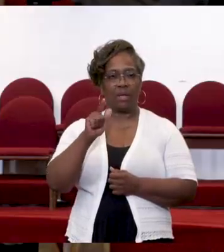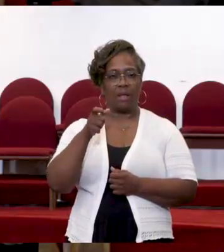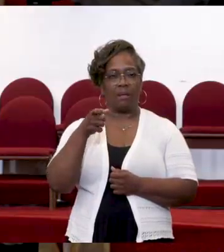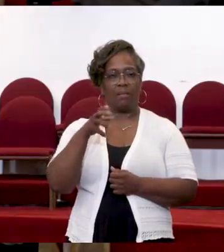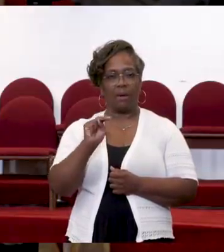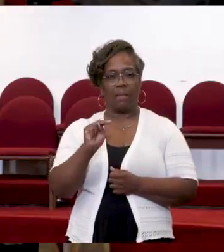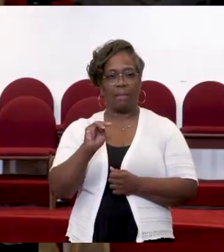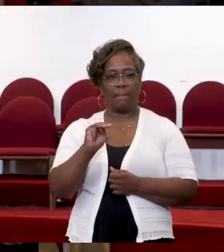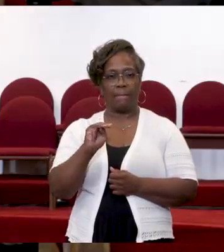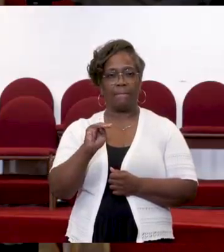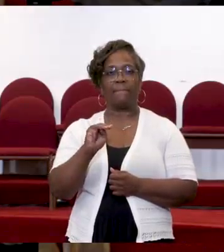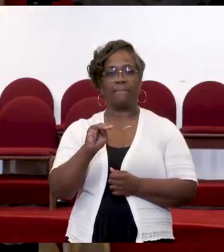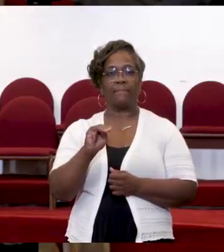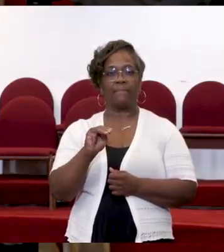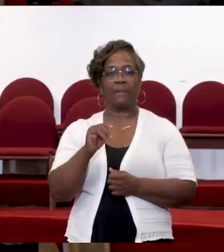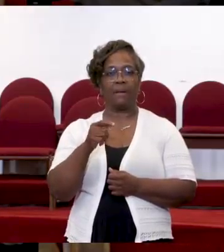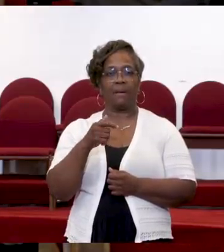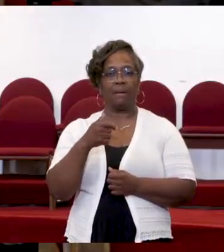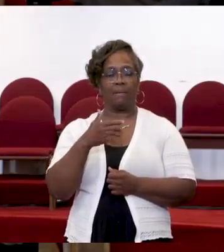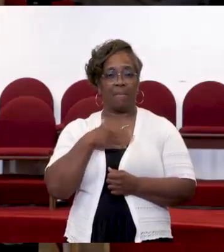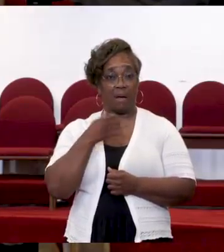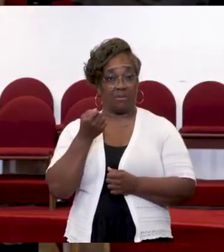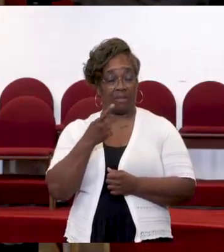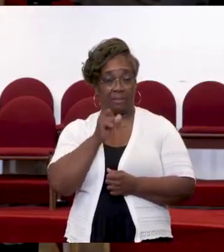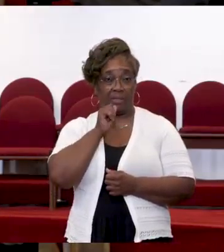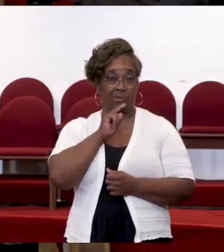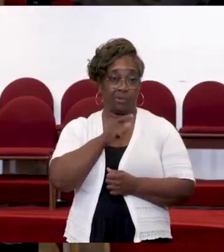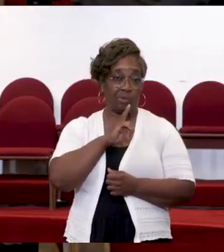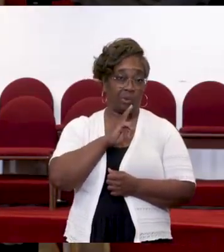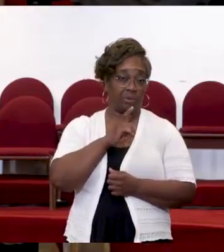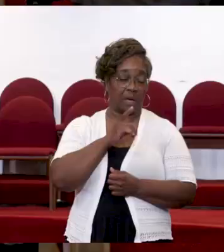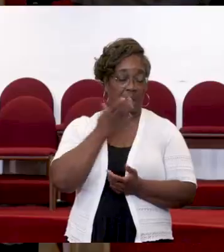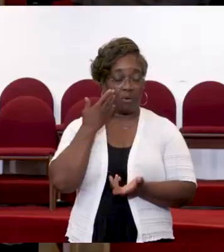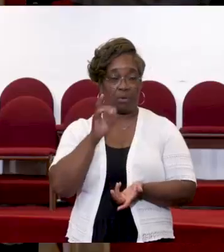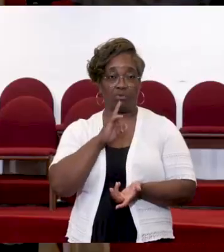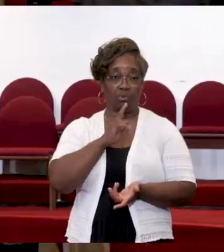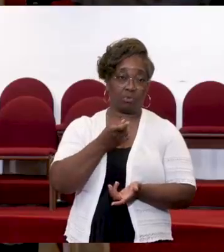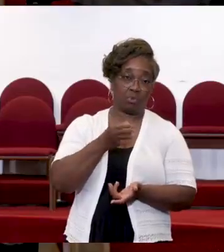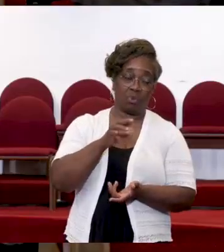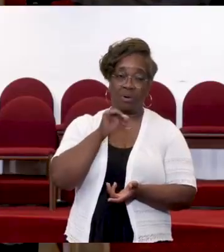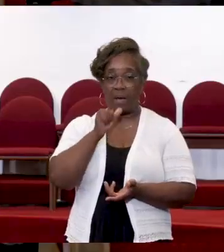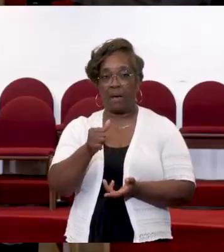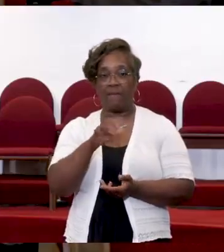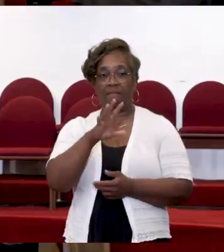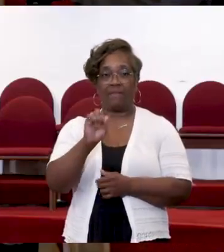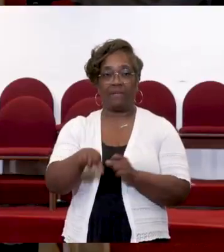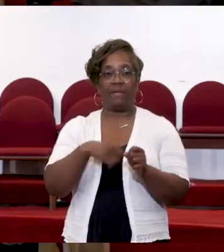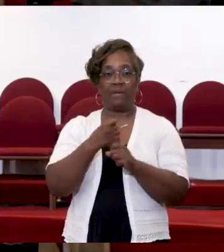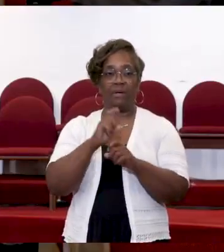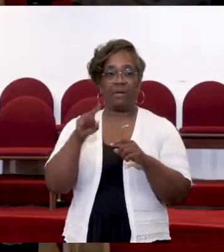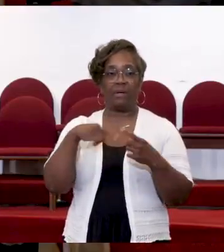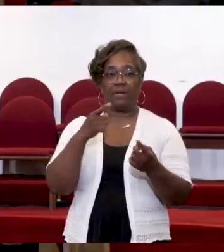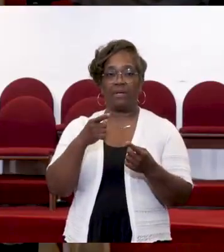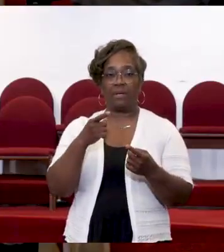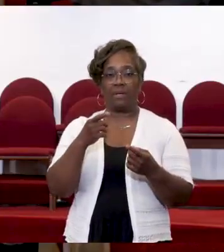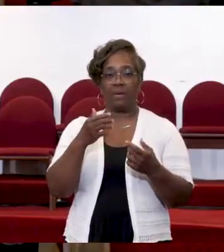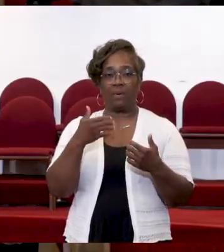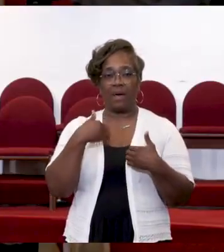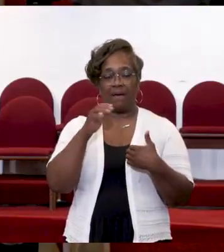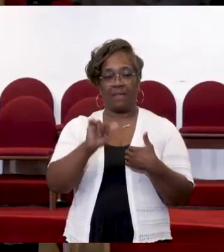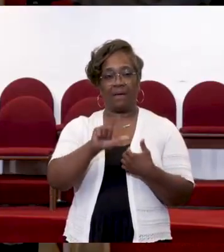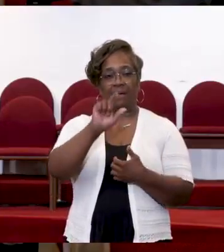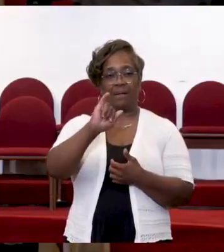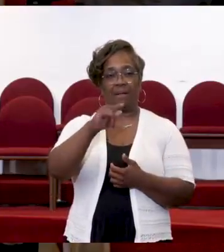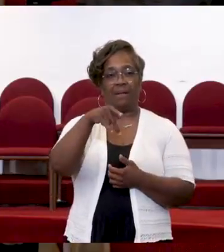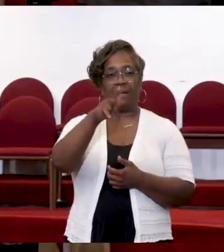So from my understanding, I don't know if it's true or not, that for the next 50 years, he will have that Lipke location.